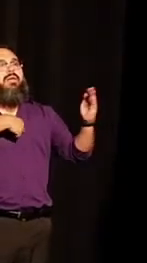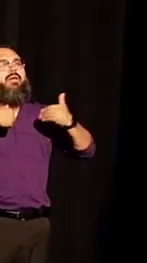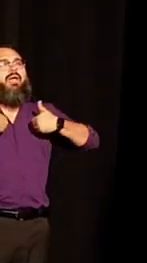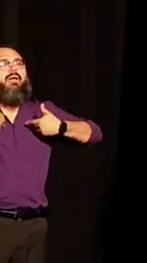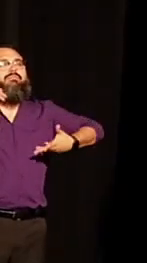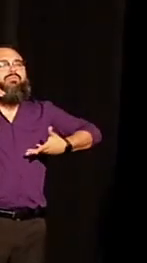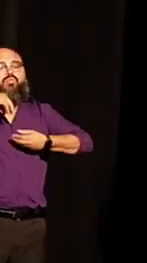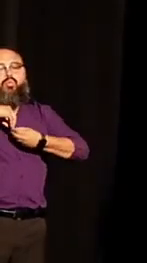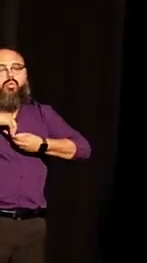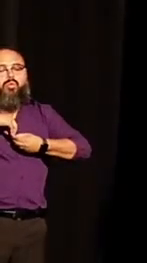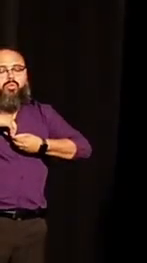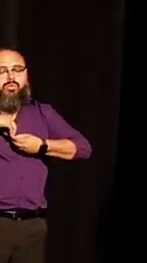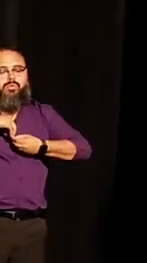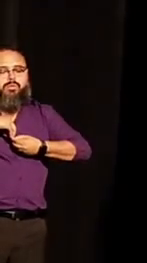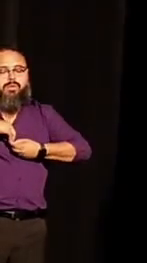total of